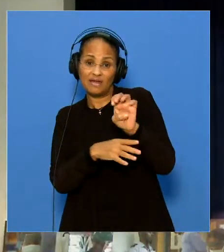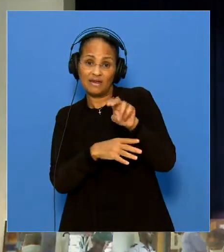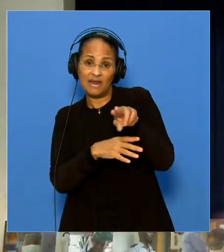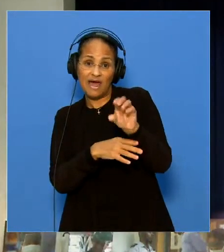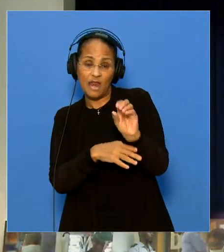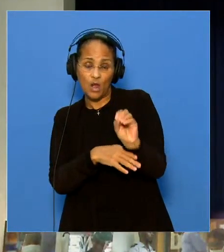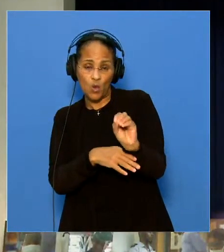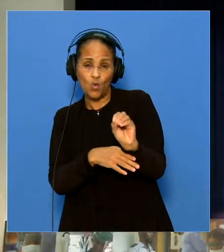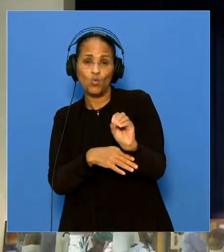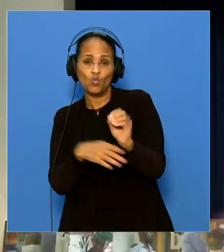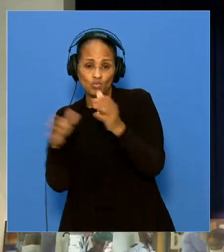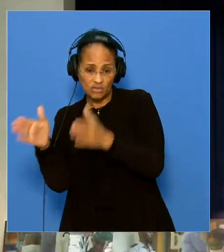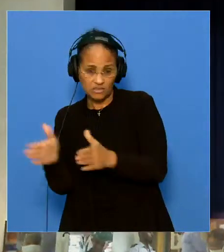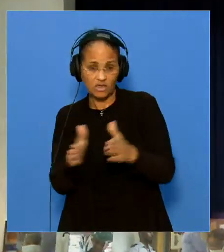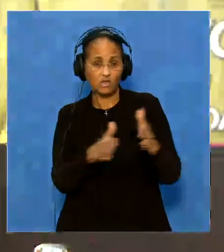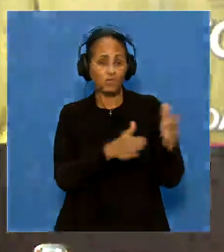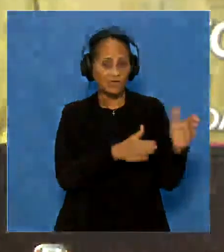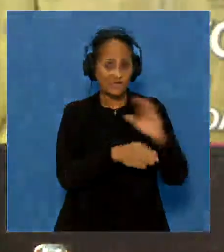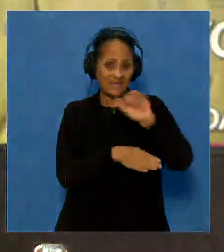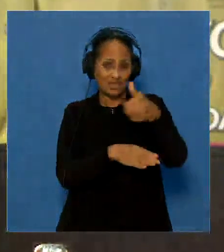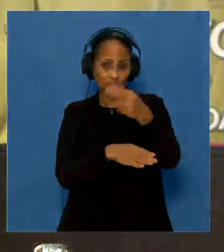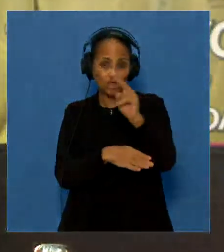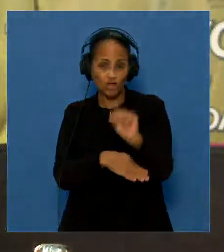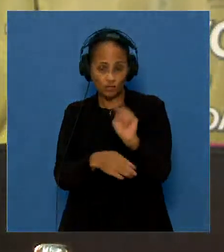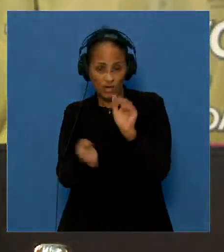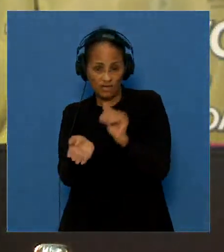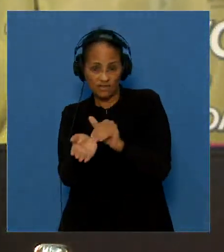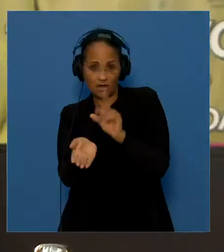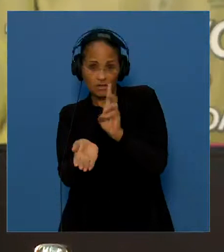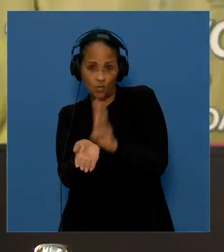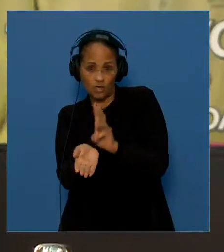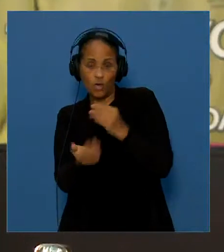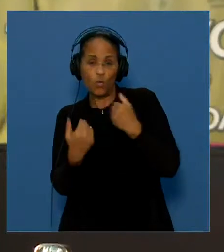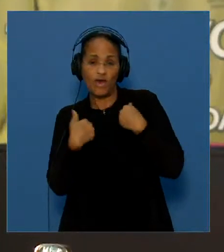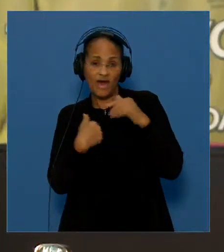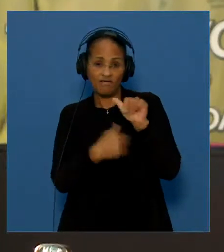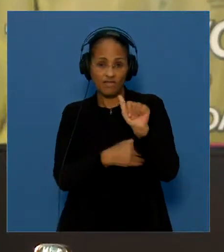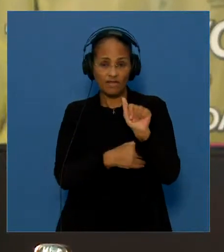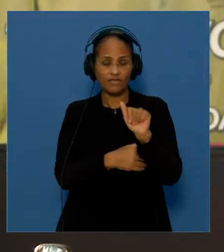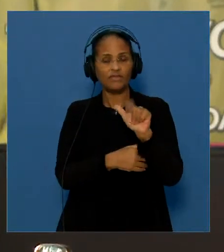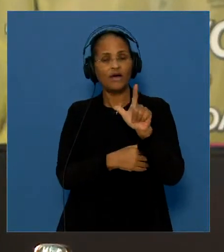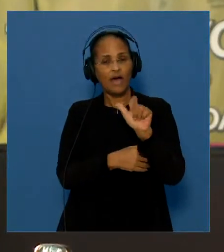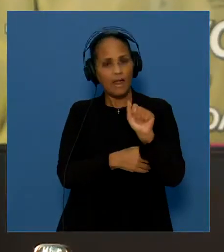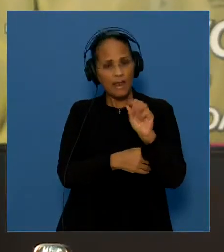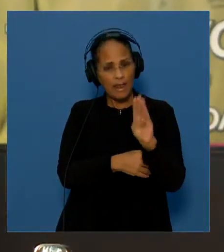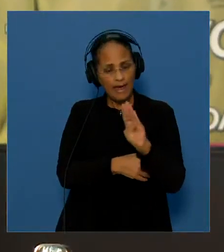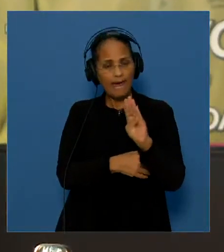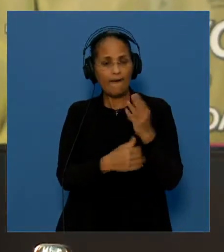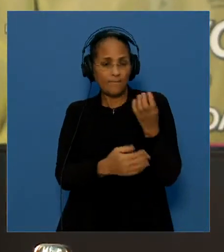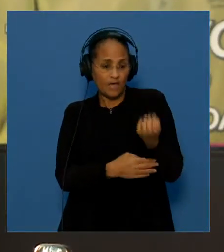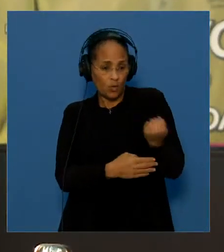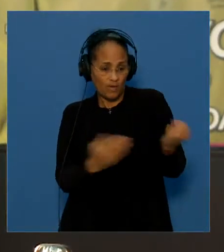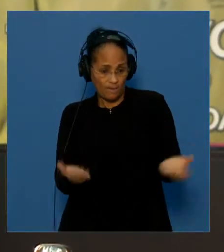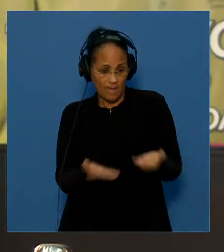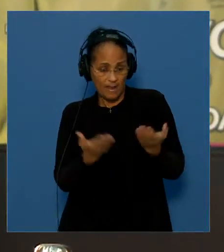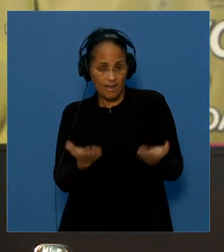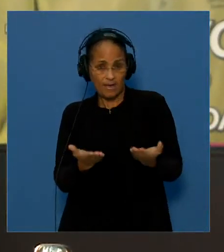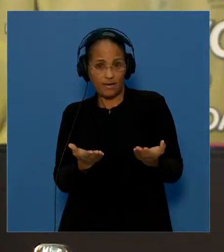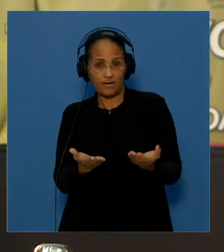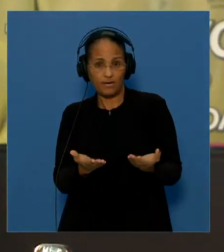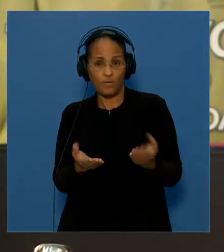led by Dr. Karika Weldon. We have the laboratory equipment already on island, and there are a number